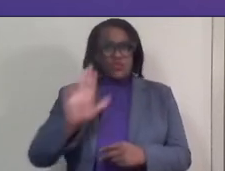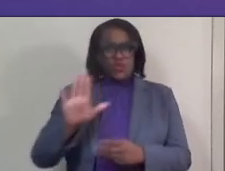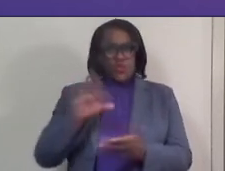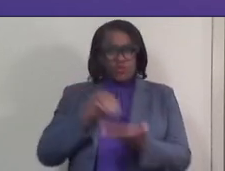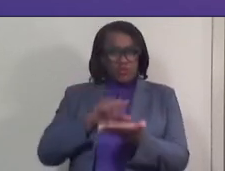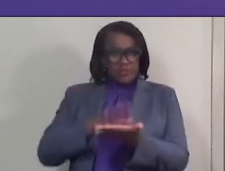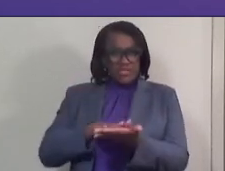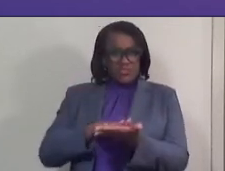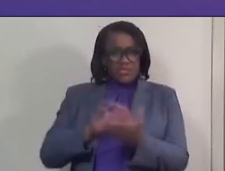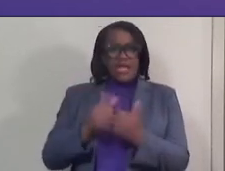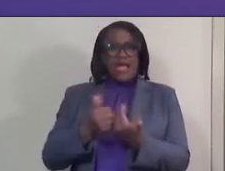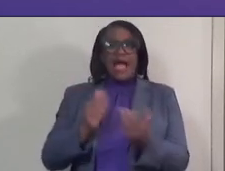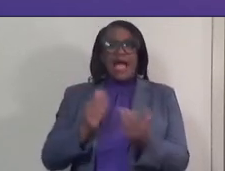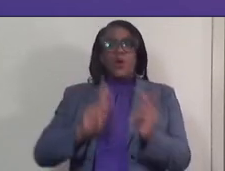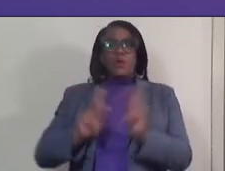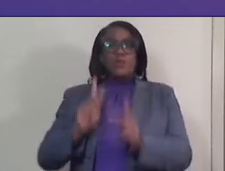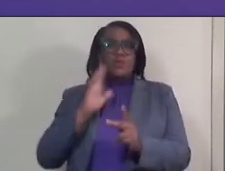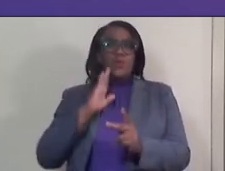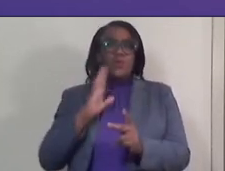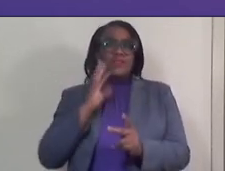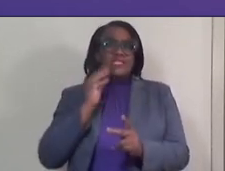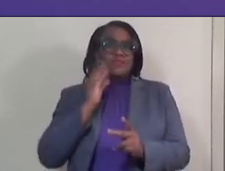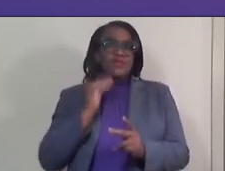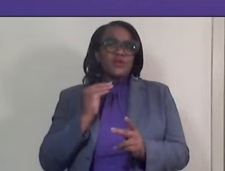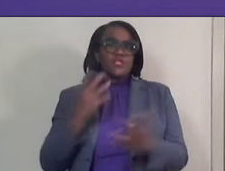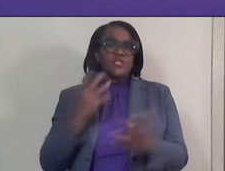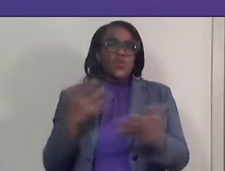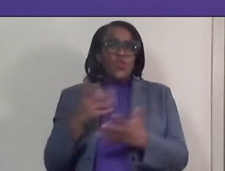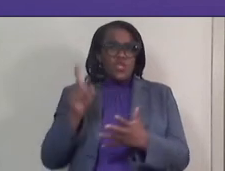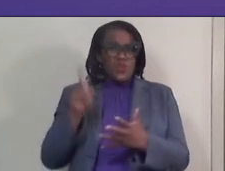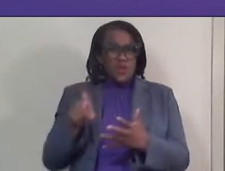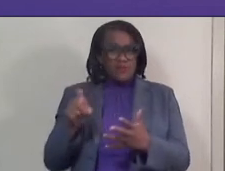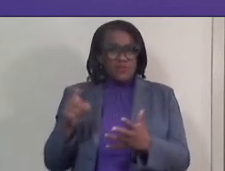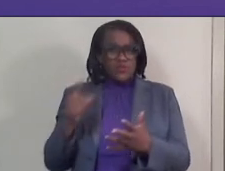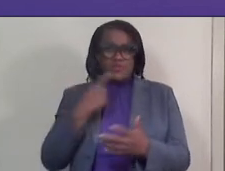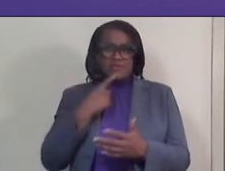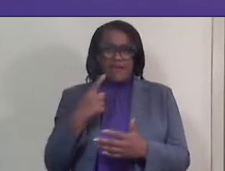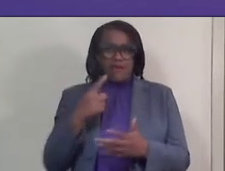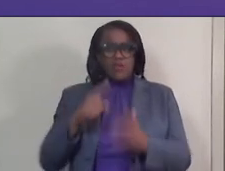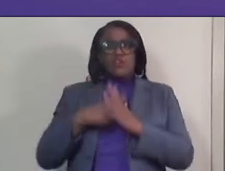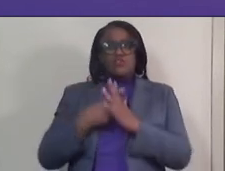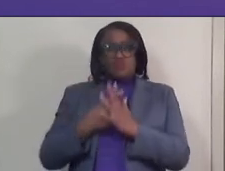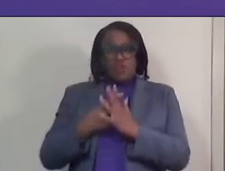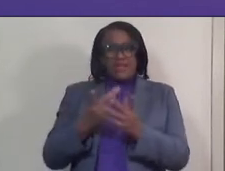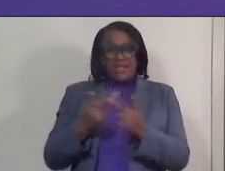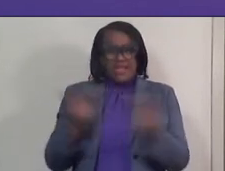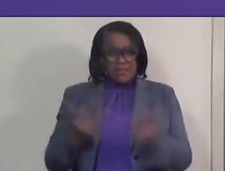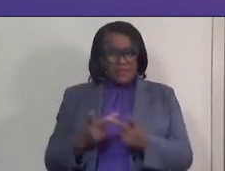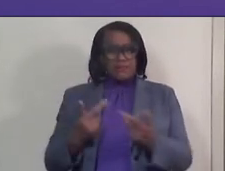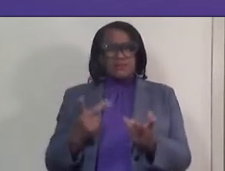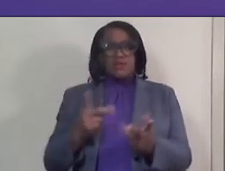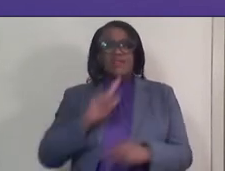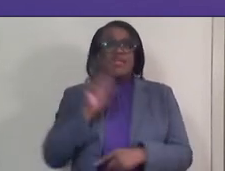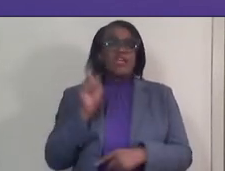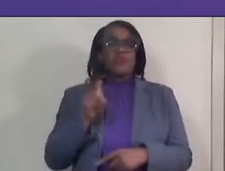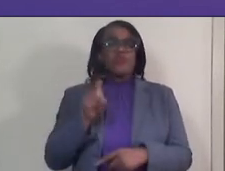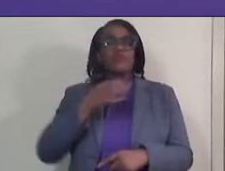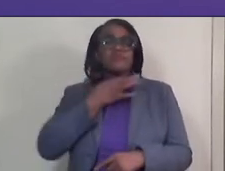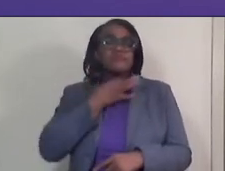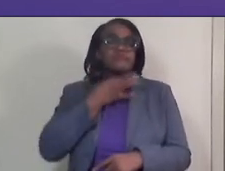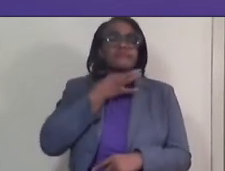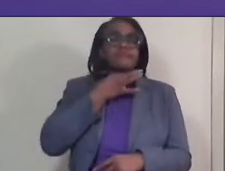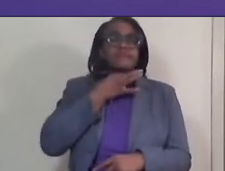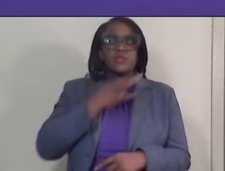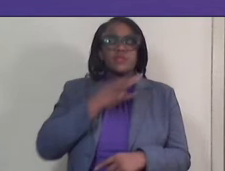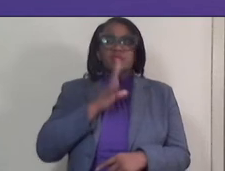will experience what you have to say. And so starting in a place where you're of inquiry, where you are talking